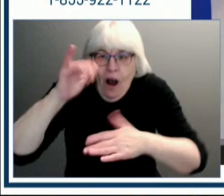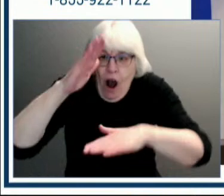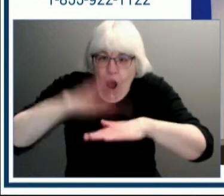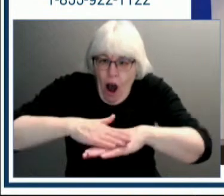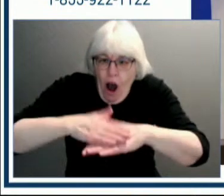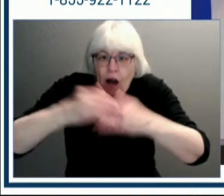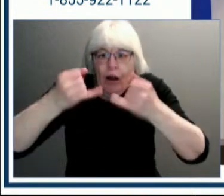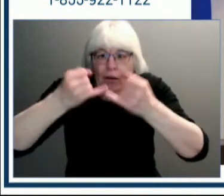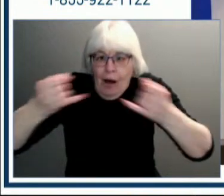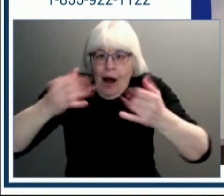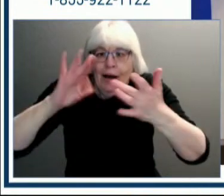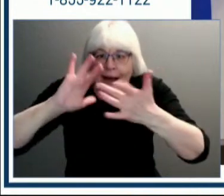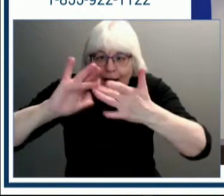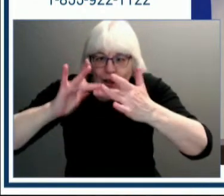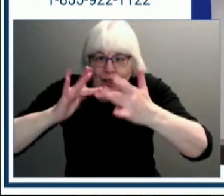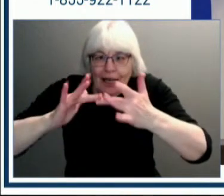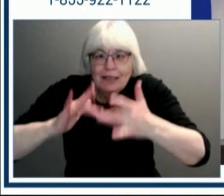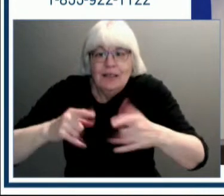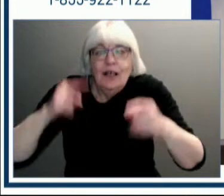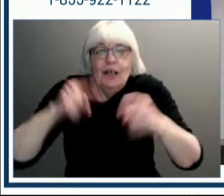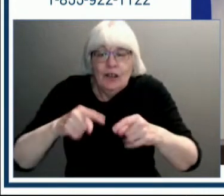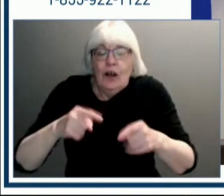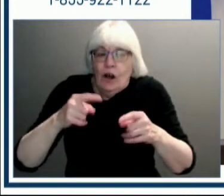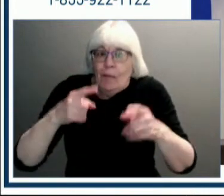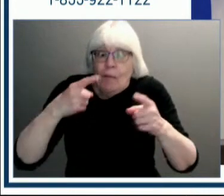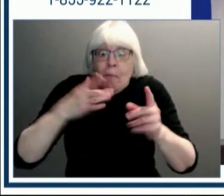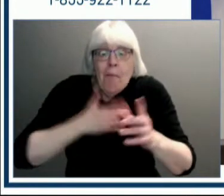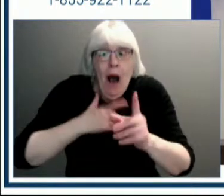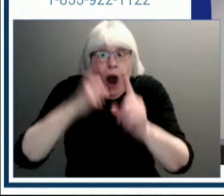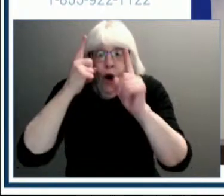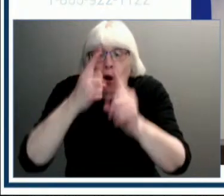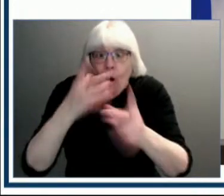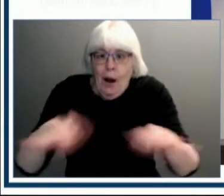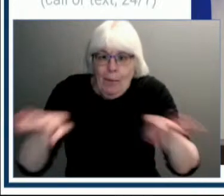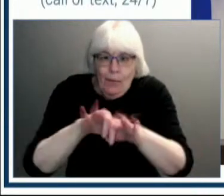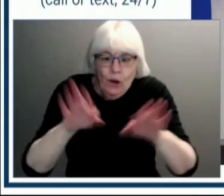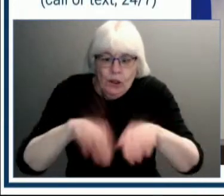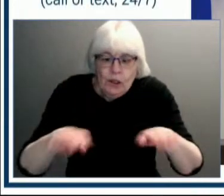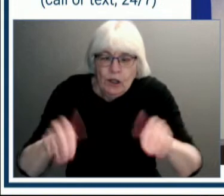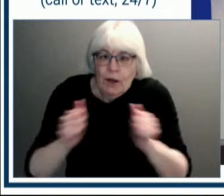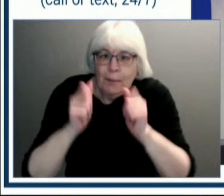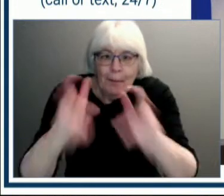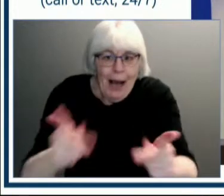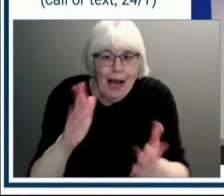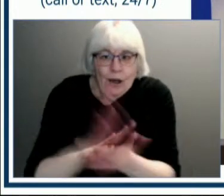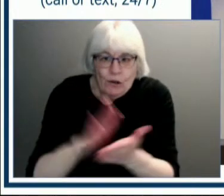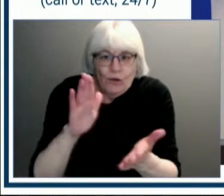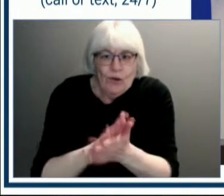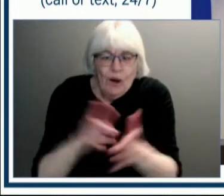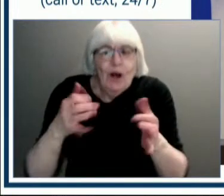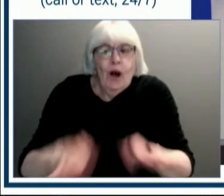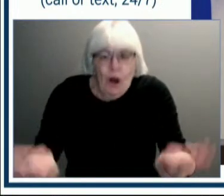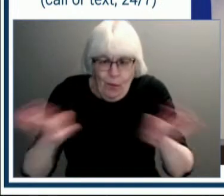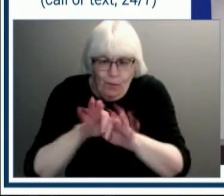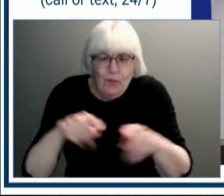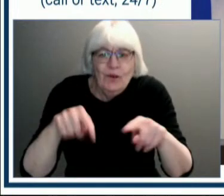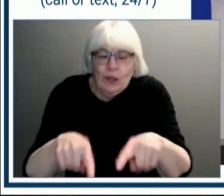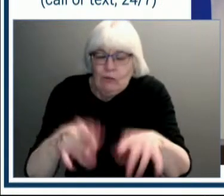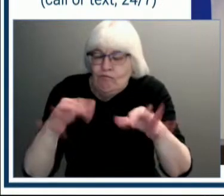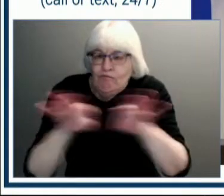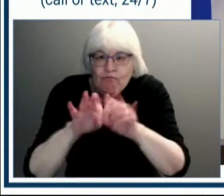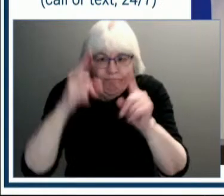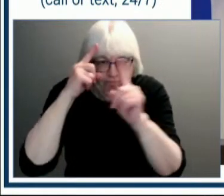of the reasons that I laid out. We know how important it is that kids are in school. For many